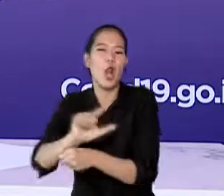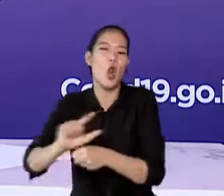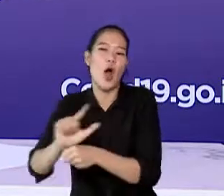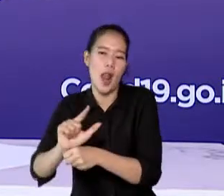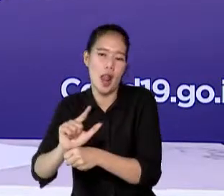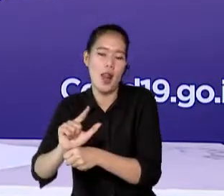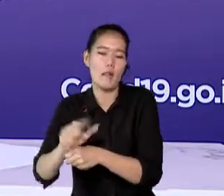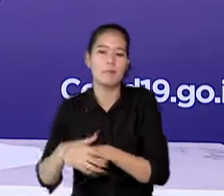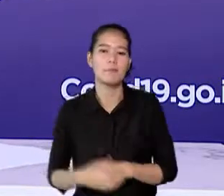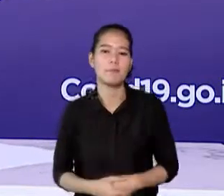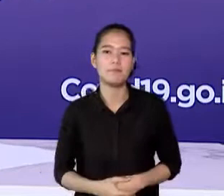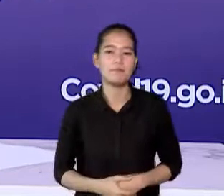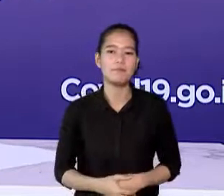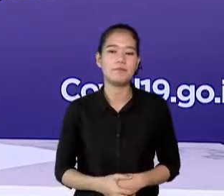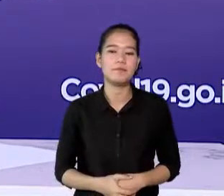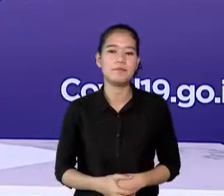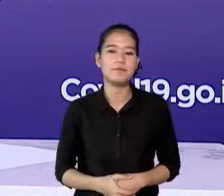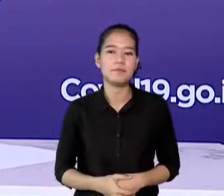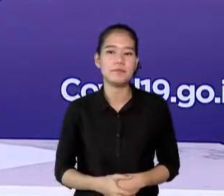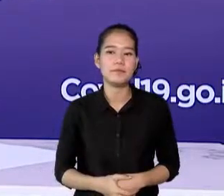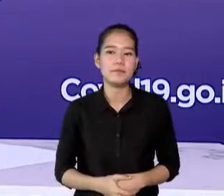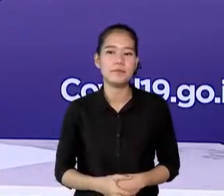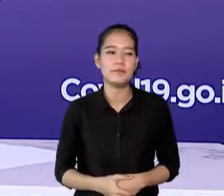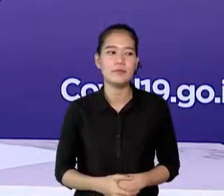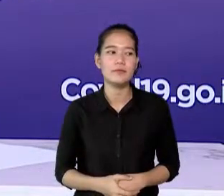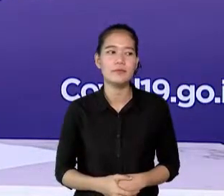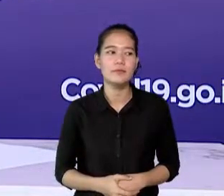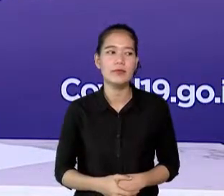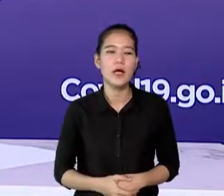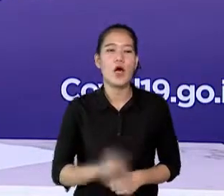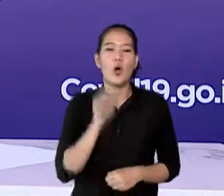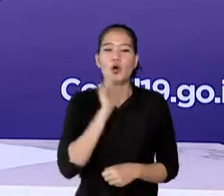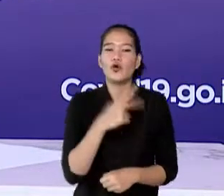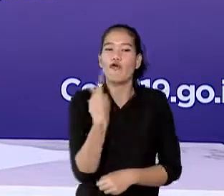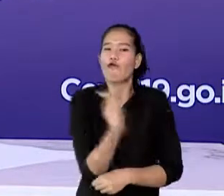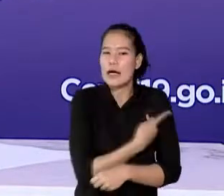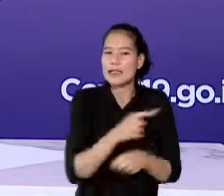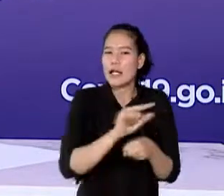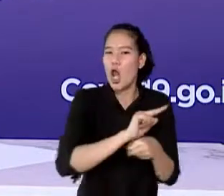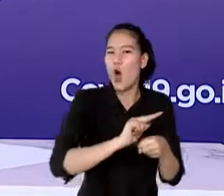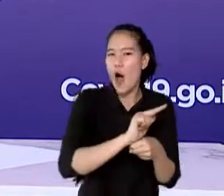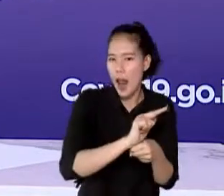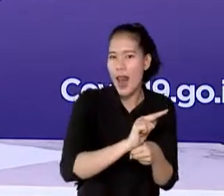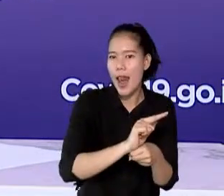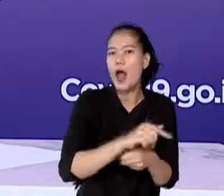imported vaccines. And to meet domestic vaccines